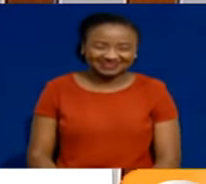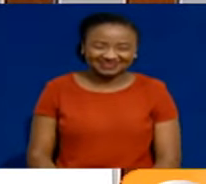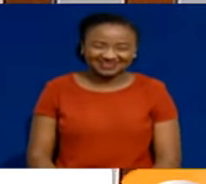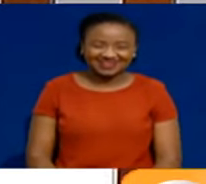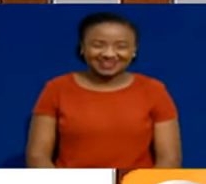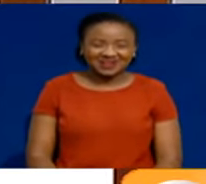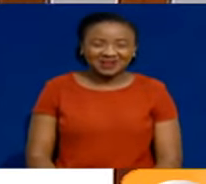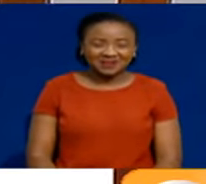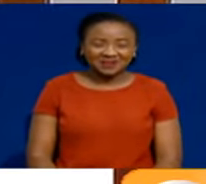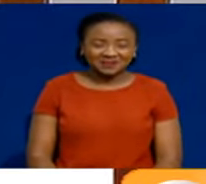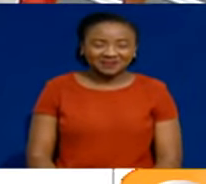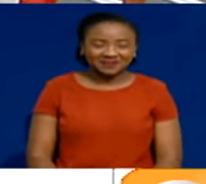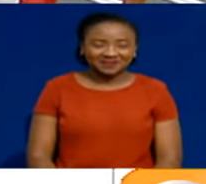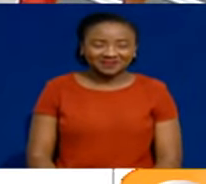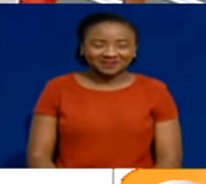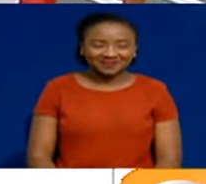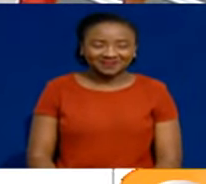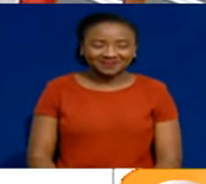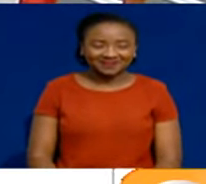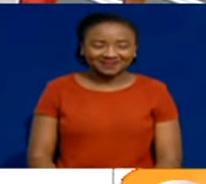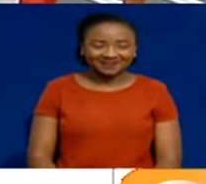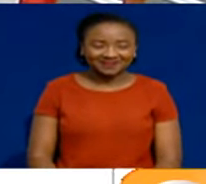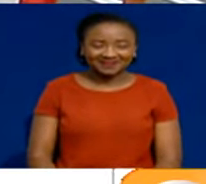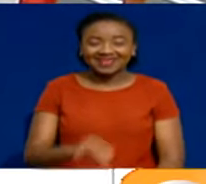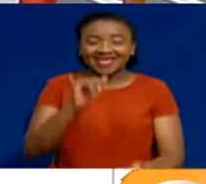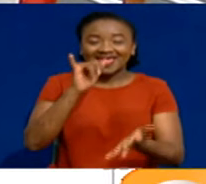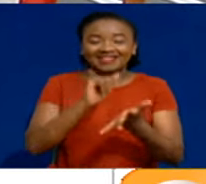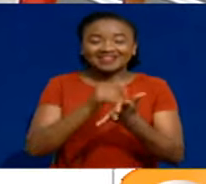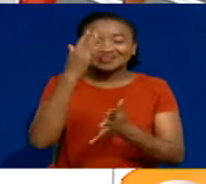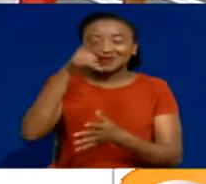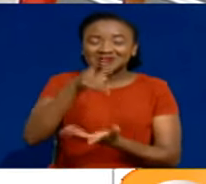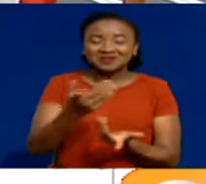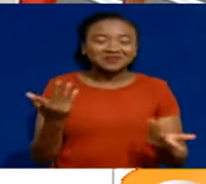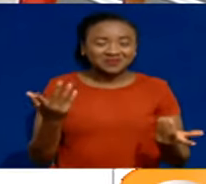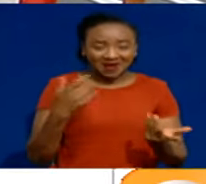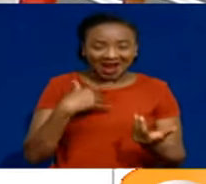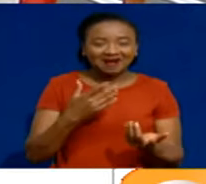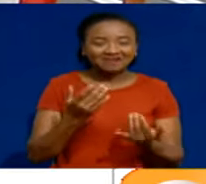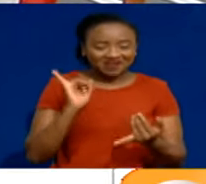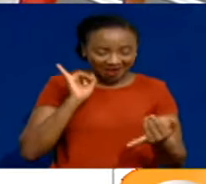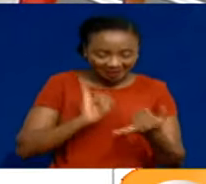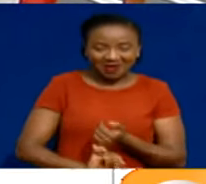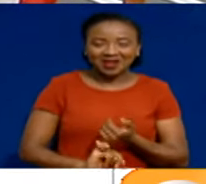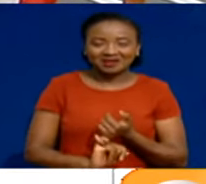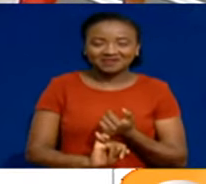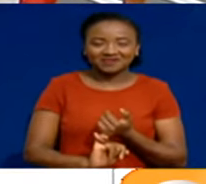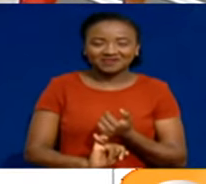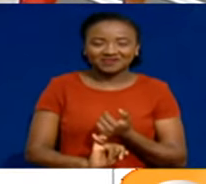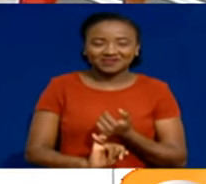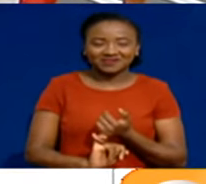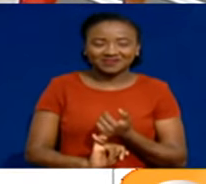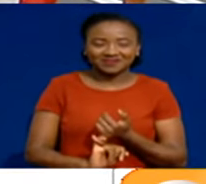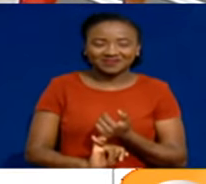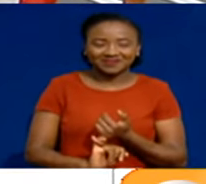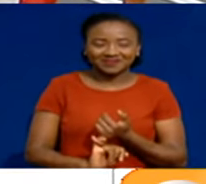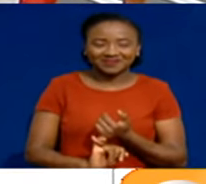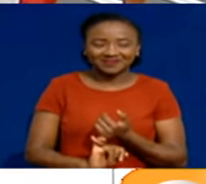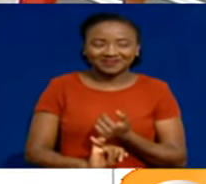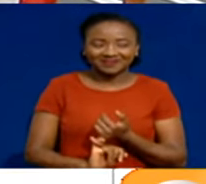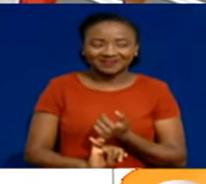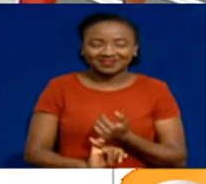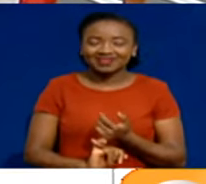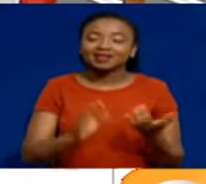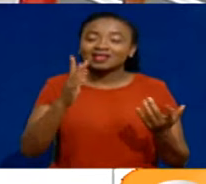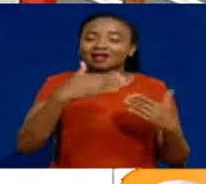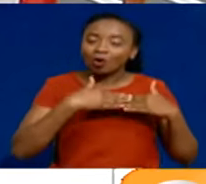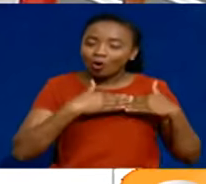All right, before I let you go, SG. I say you are modern because you have a modern wife. Your father, Jeff. These